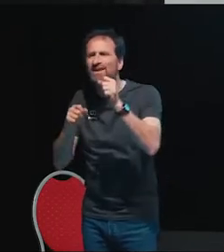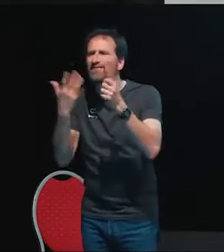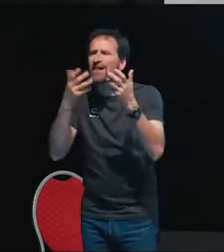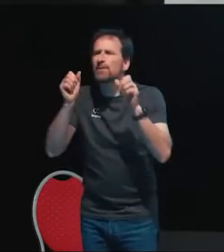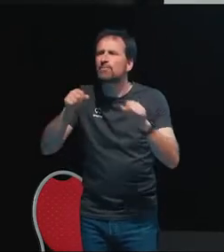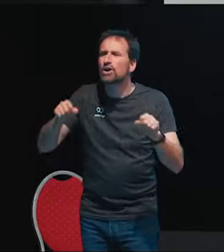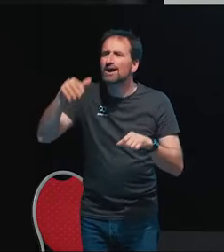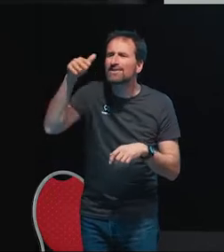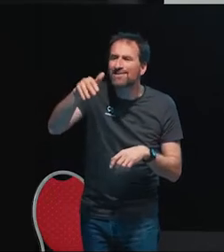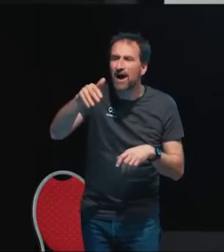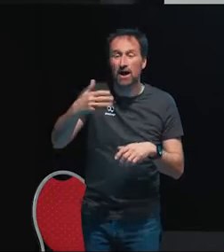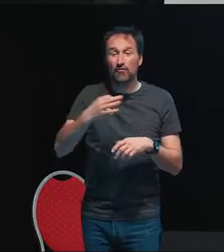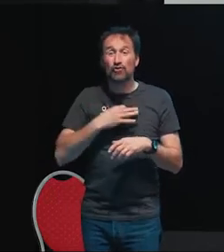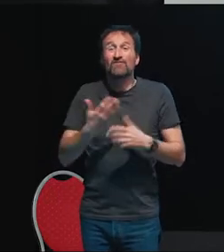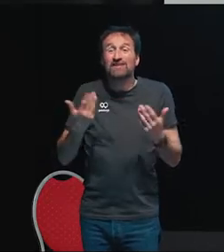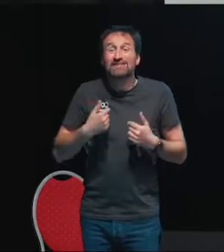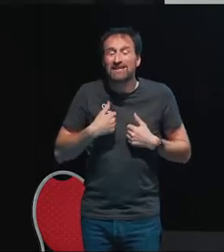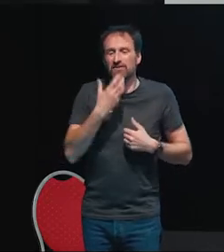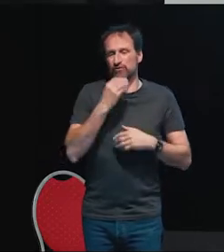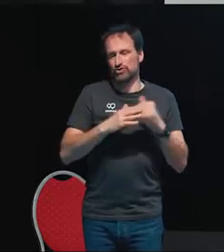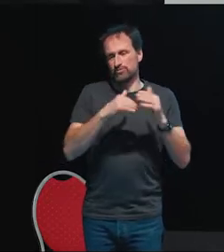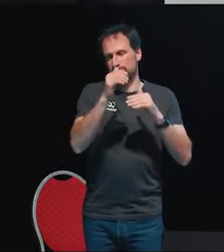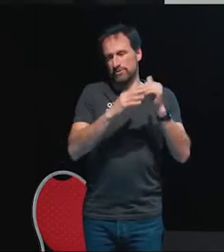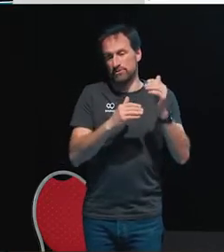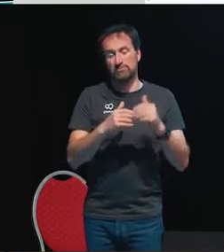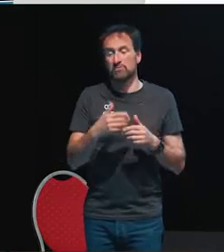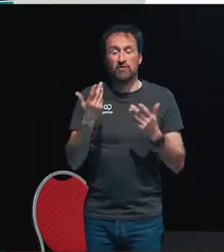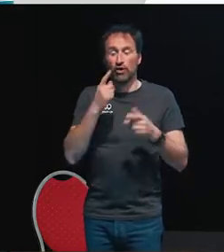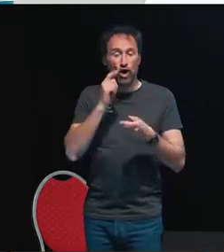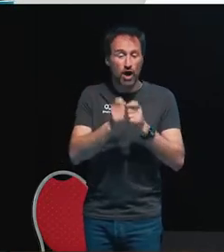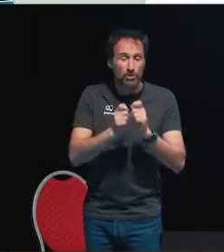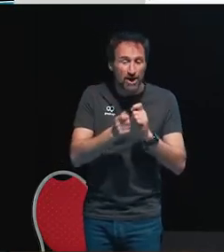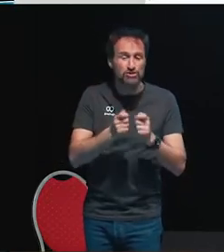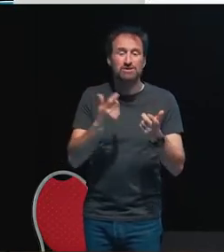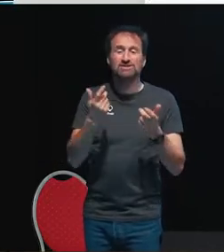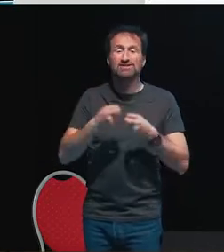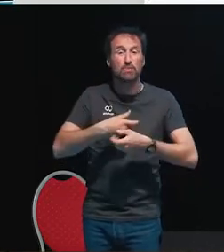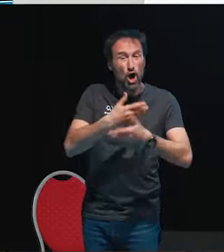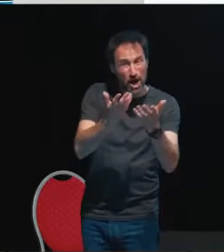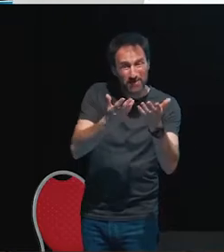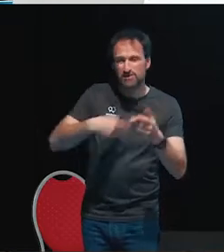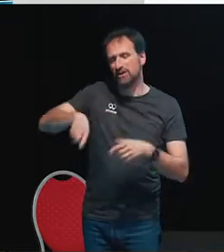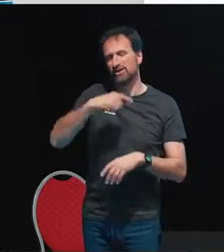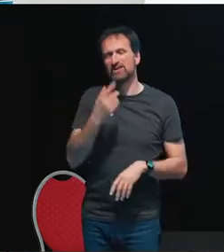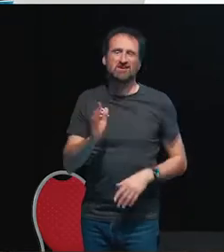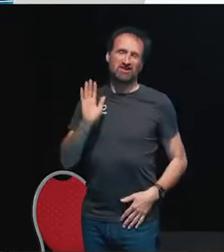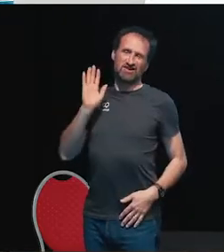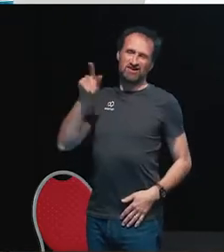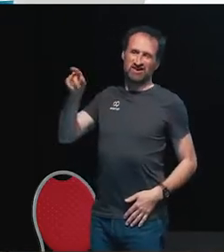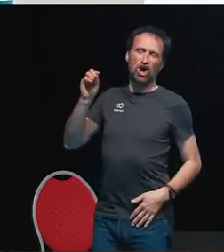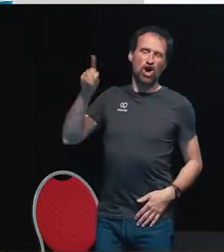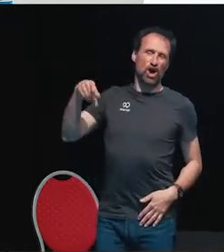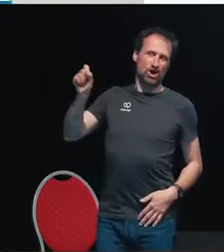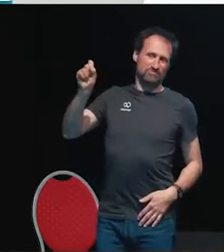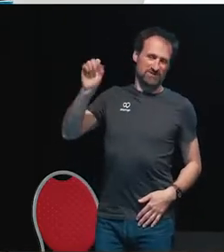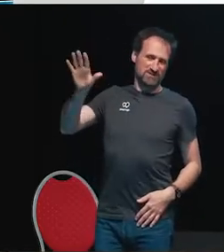when it comes to operations deployment we say it's ops problem and by giving this away to them